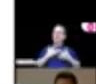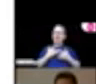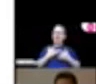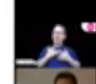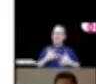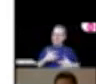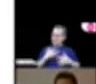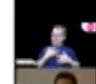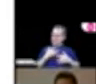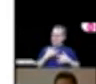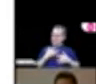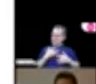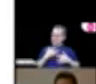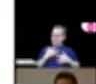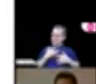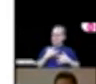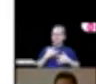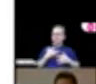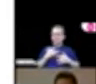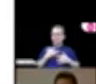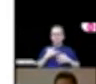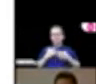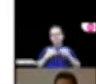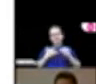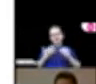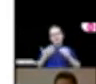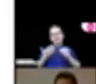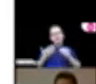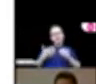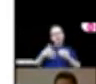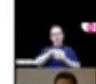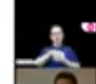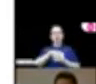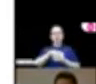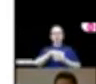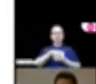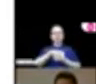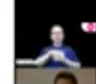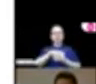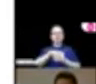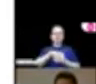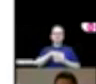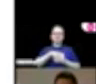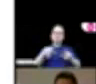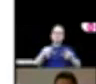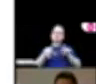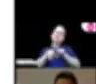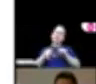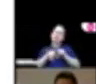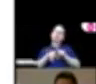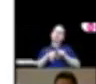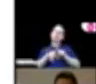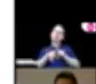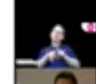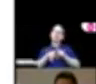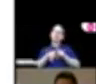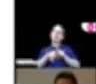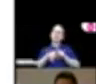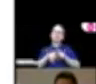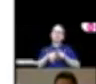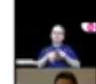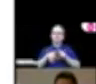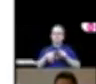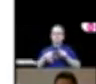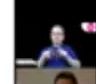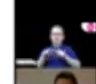a sense of belonging. But the painful thing as well is that we find racism